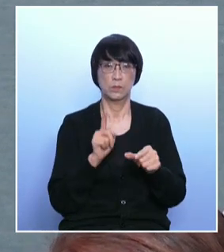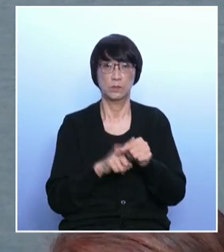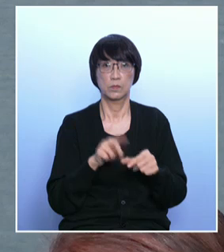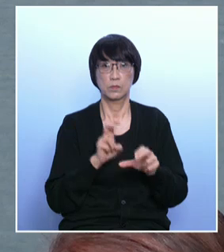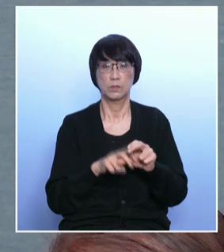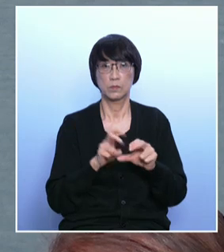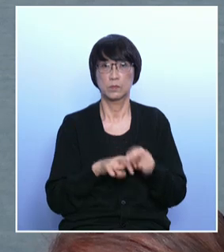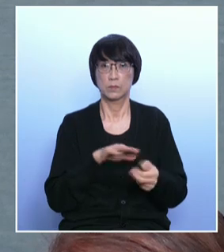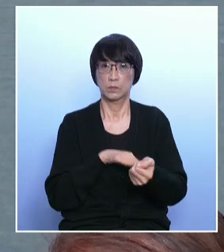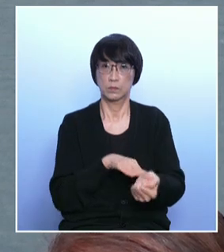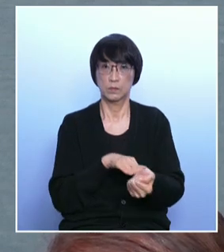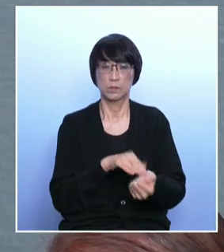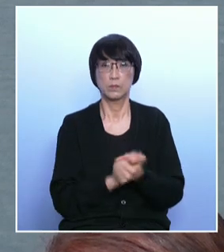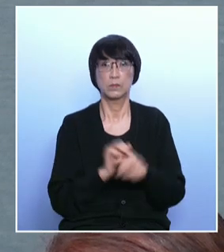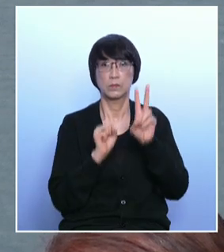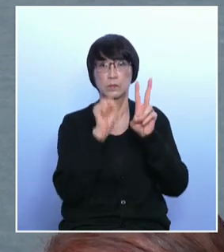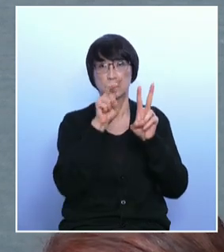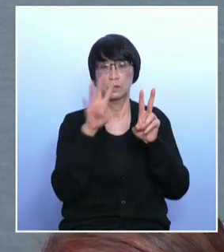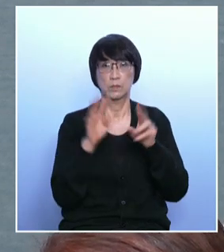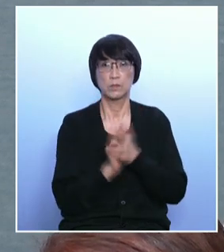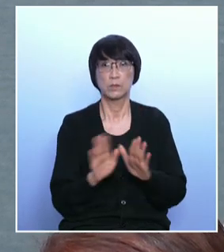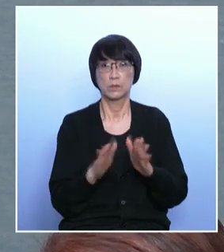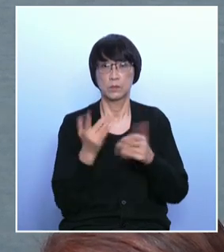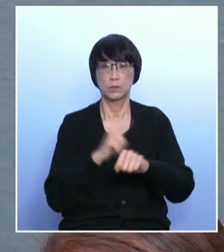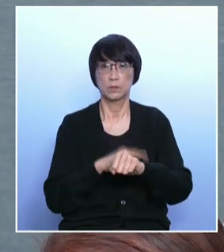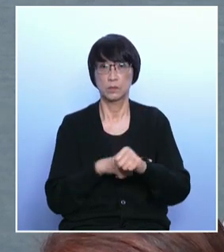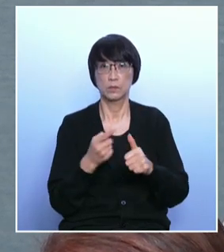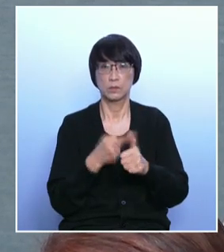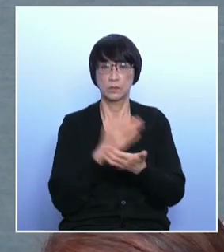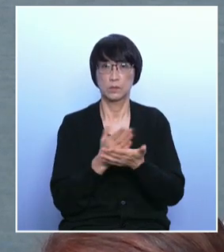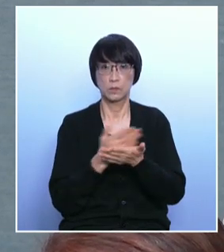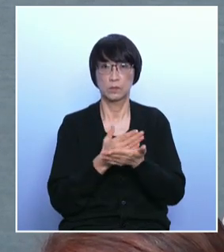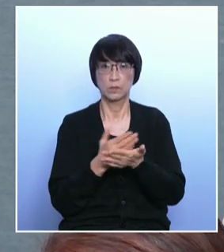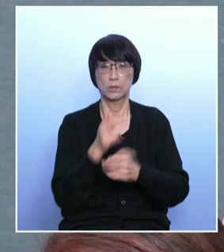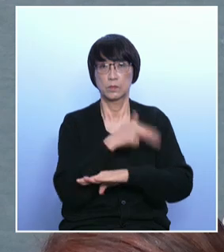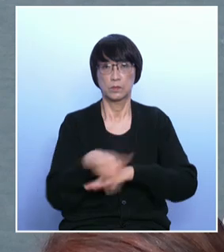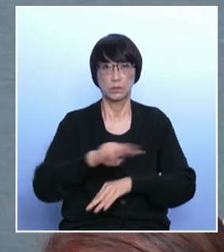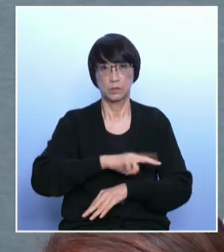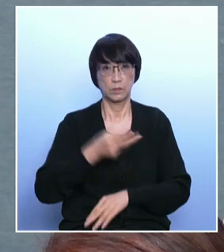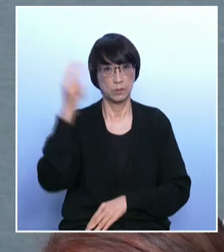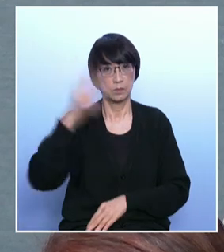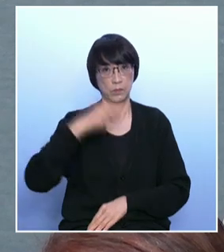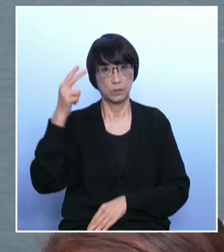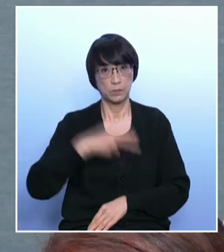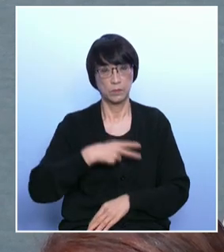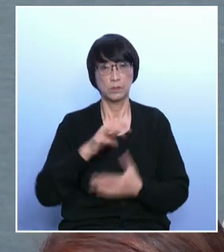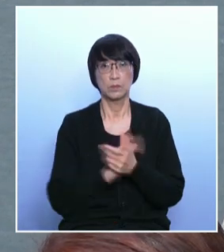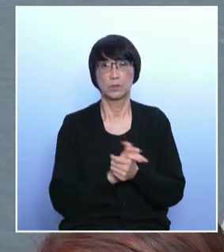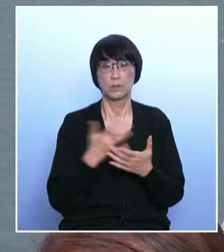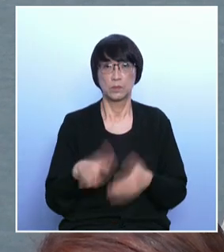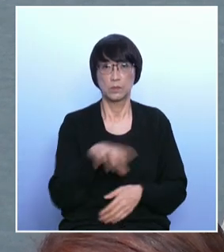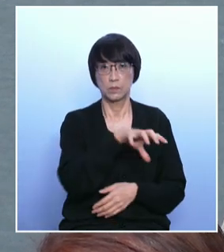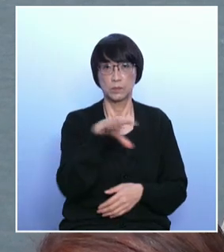ICWM. There are 3 main designated disease areas, and in early 2023, the pilot schemes was